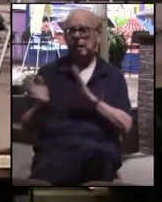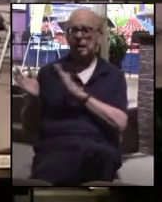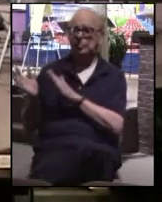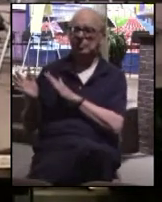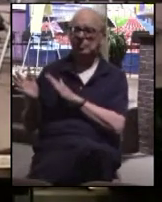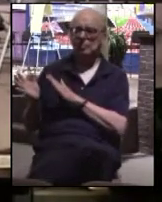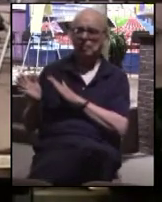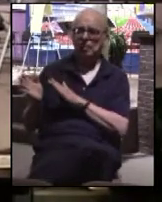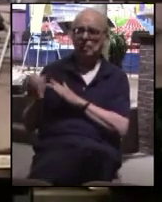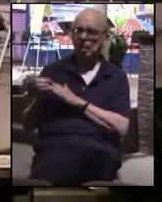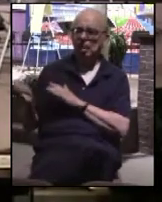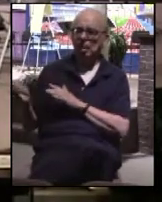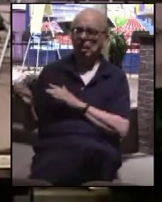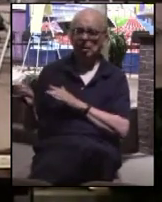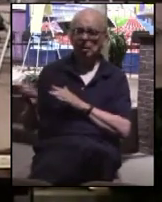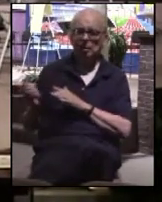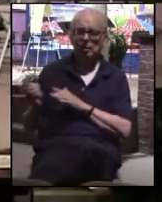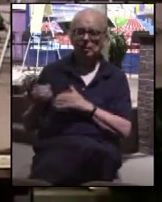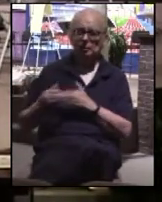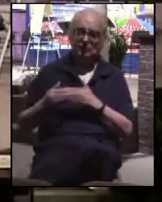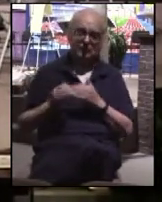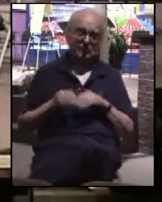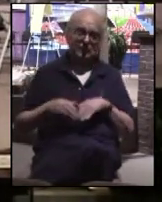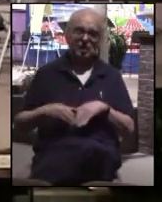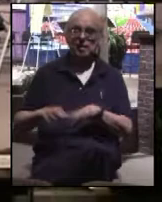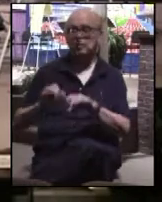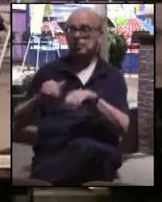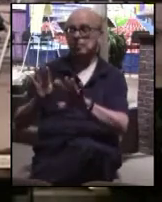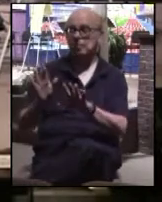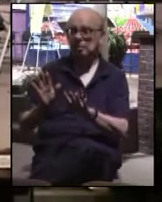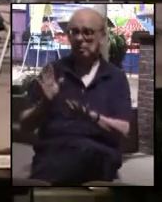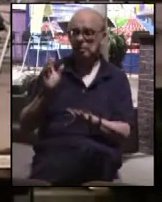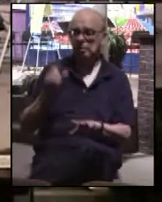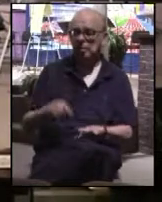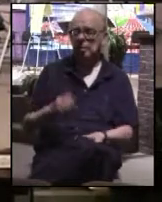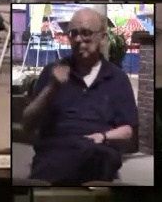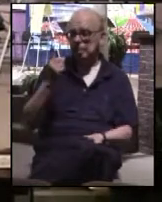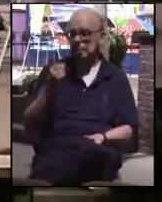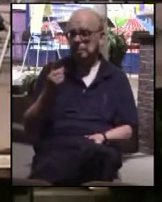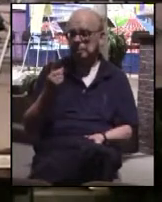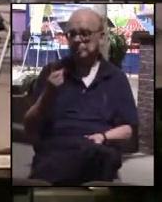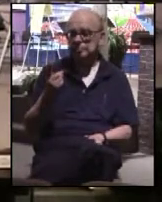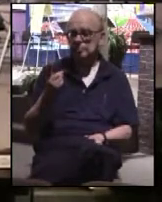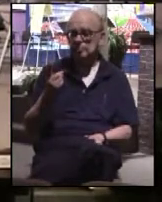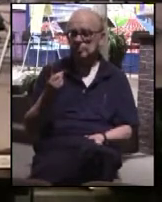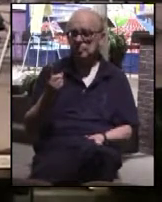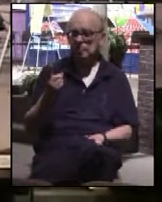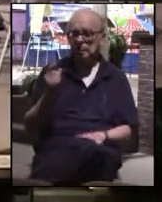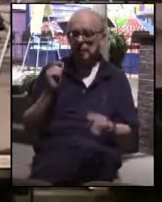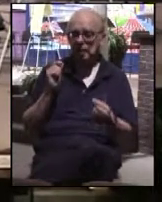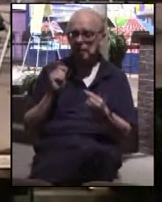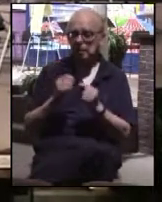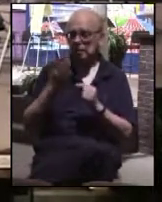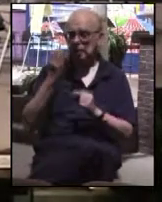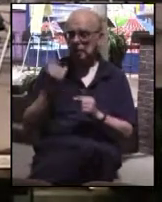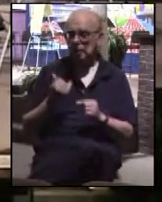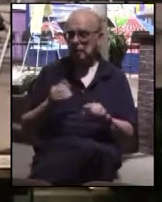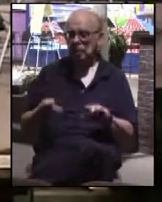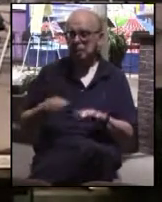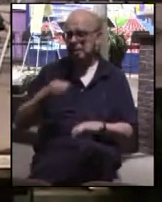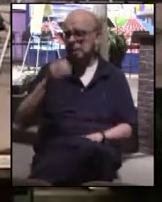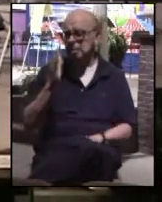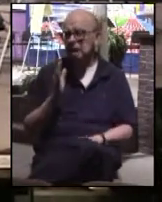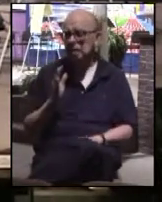and so they kind of stay away and so what we need to understand is just exactly why did god